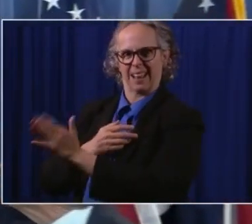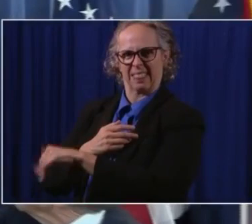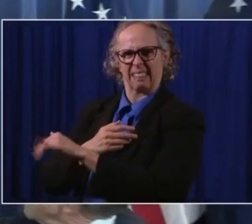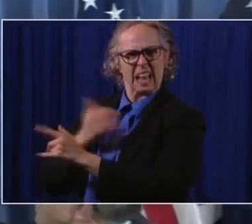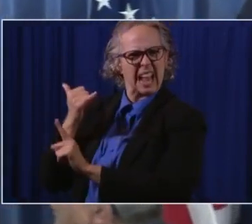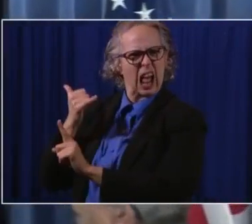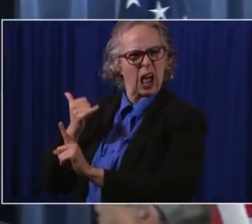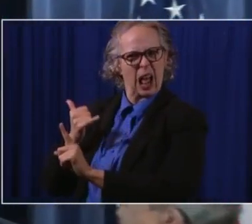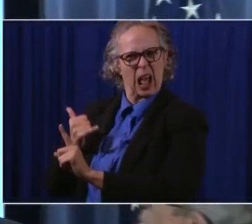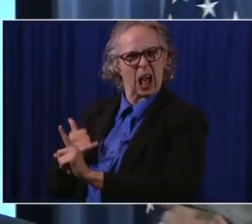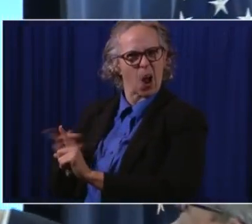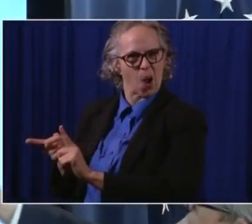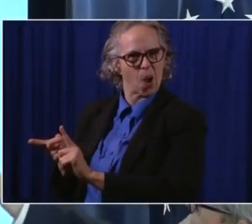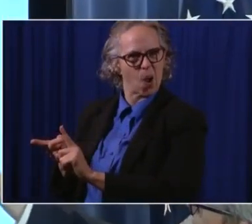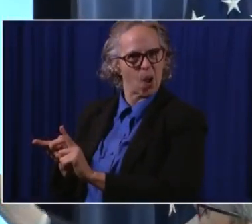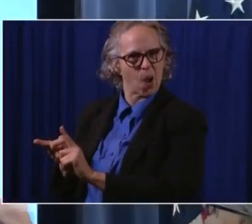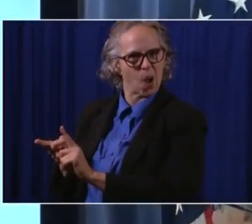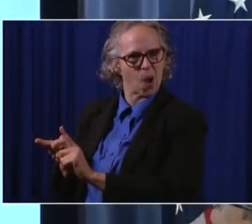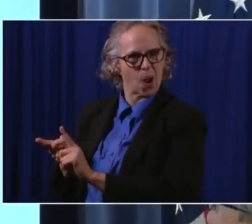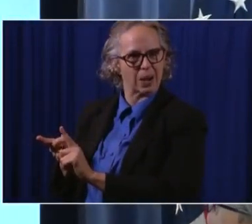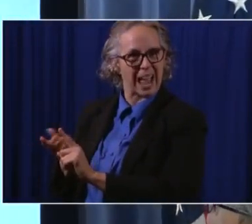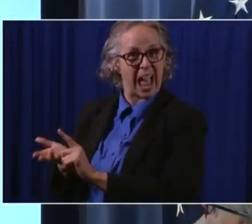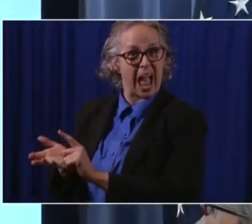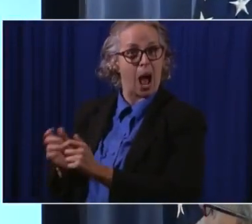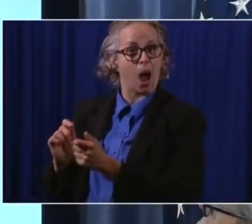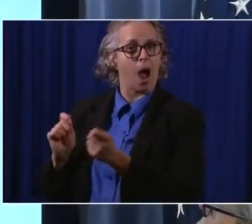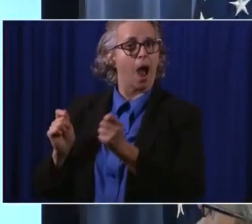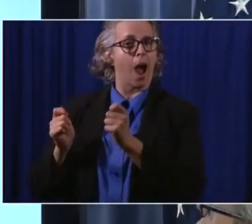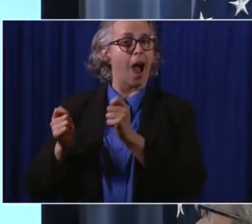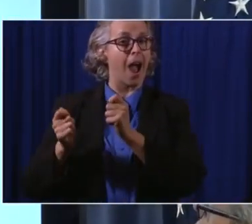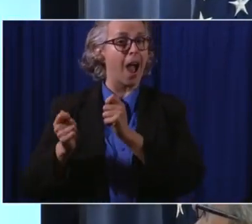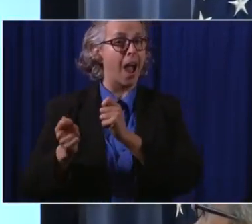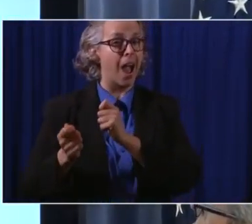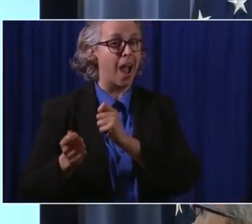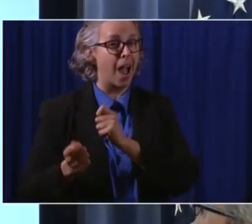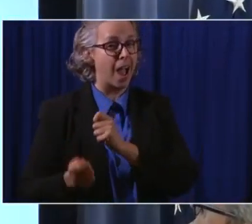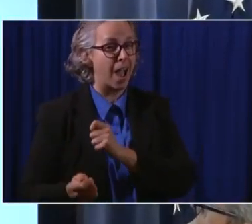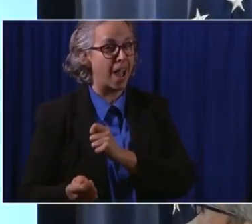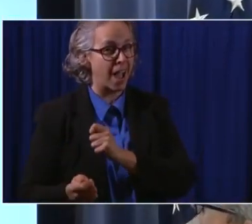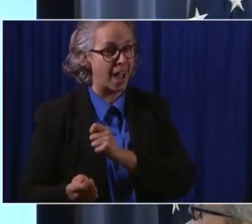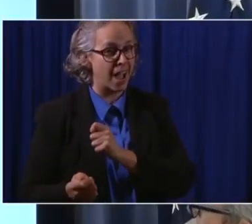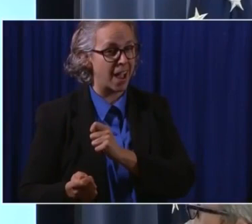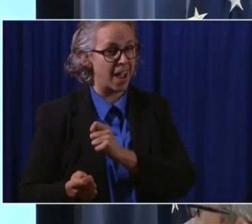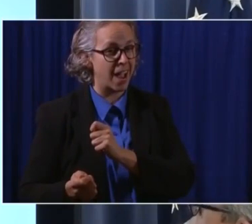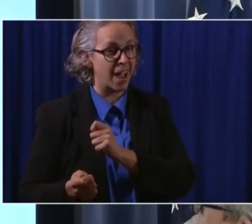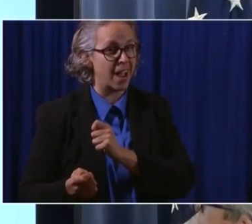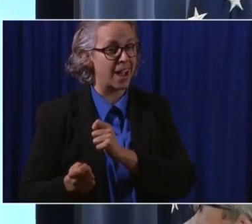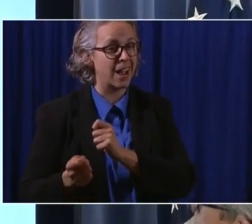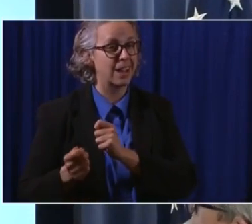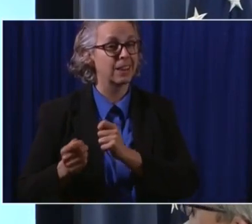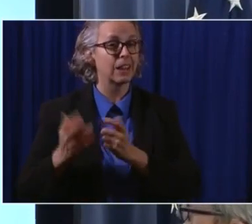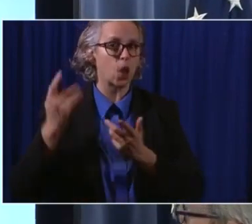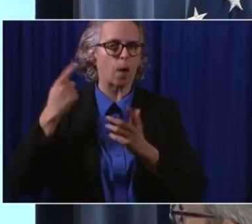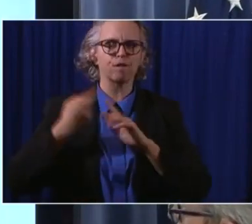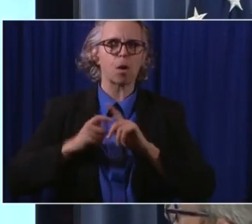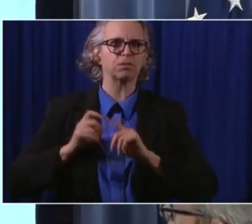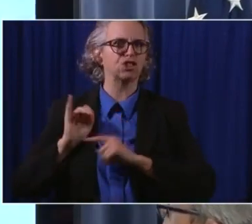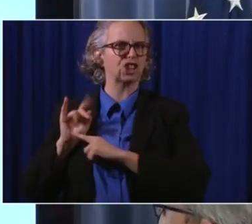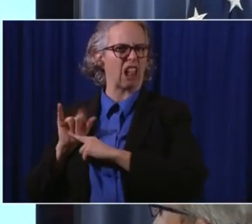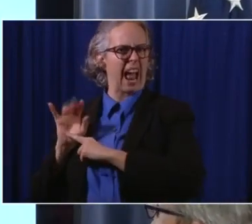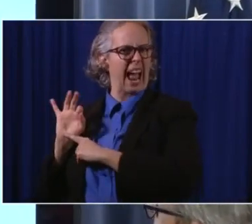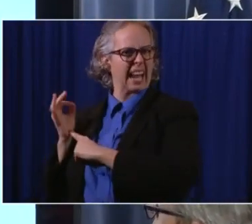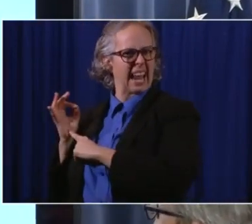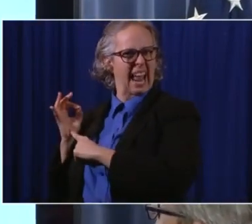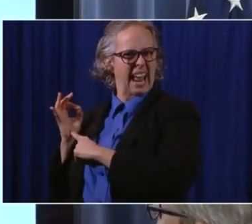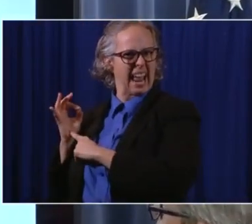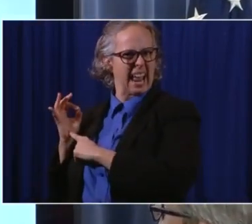of the reds. All right, let's go to the next one, Eric, on July 9th. Again, you'll see a